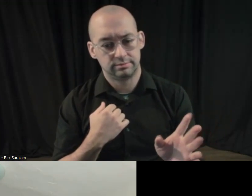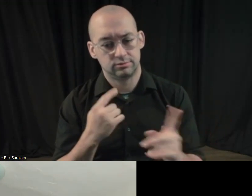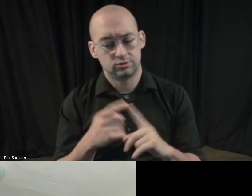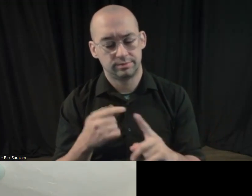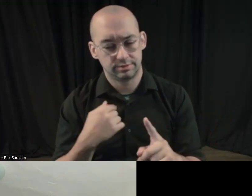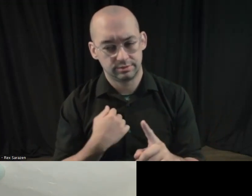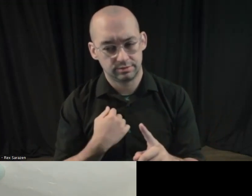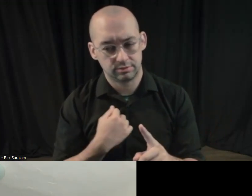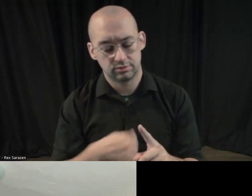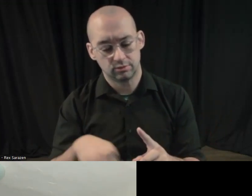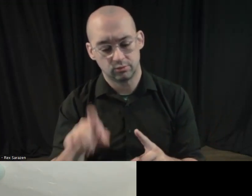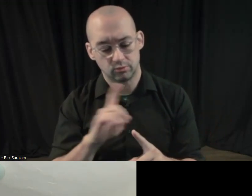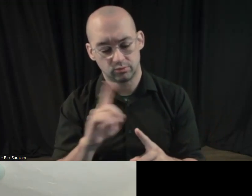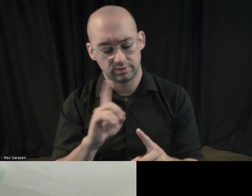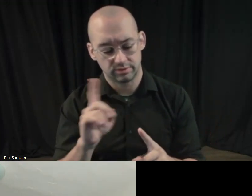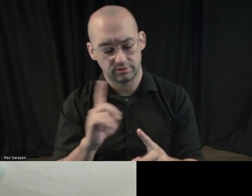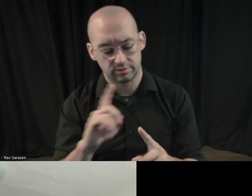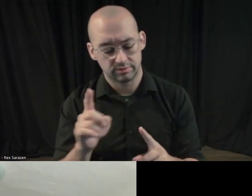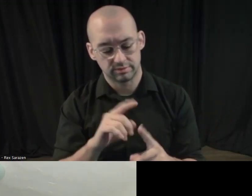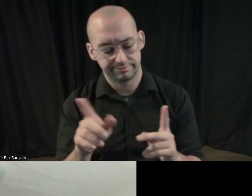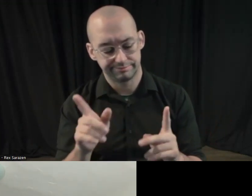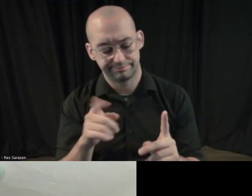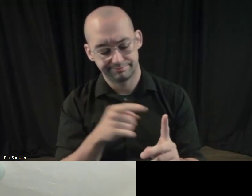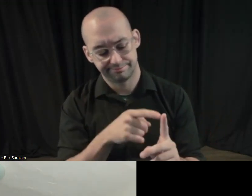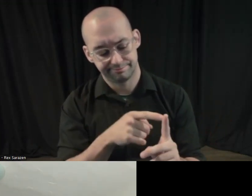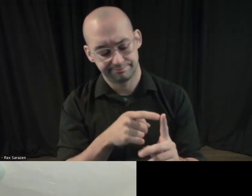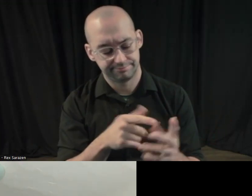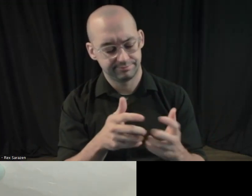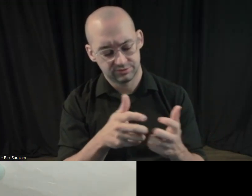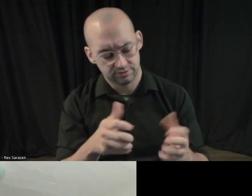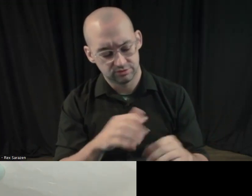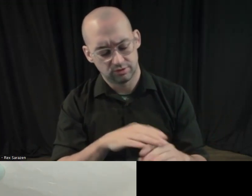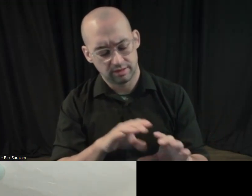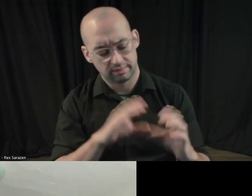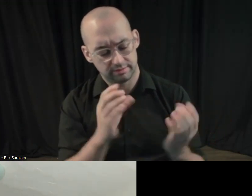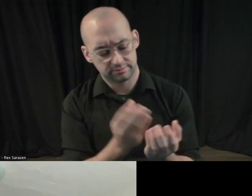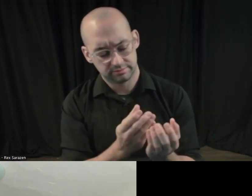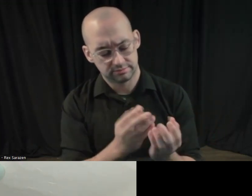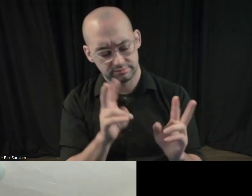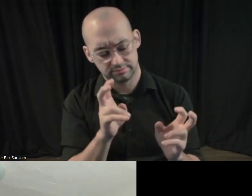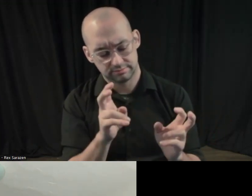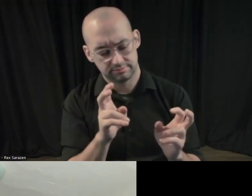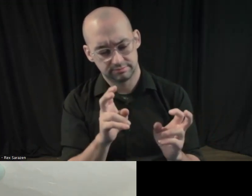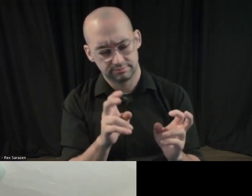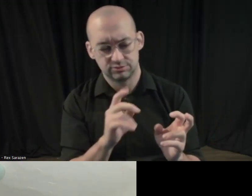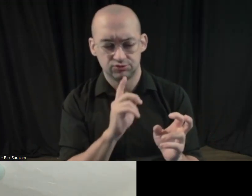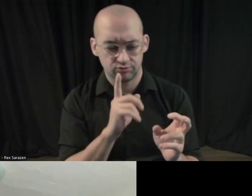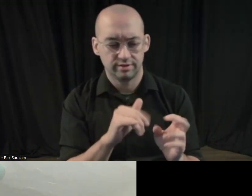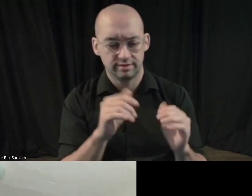emphasis on, I'm going to call it class, but it's really emphasis on income